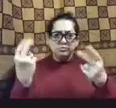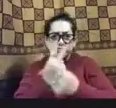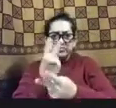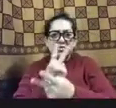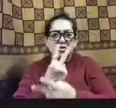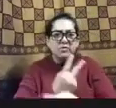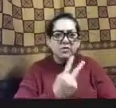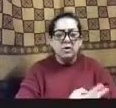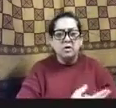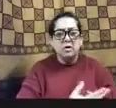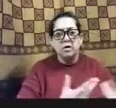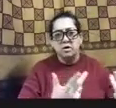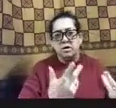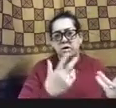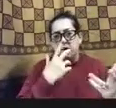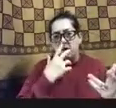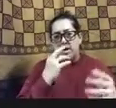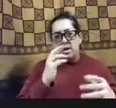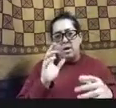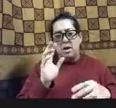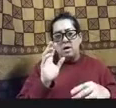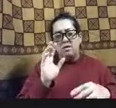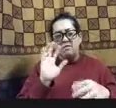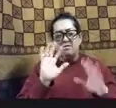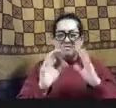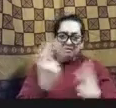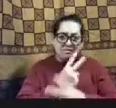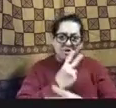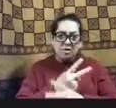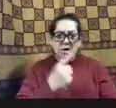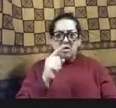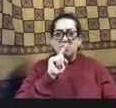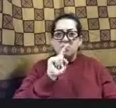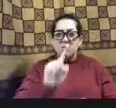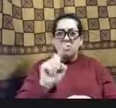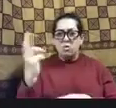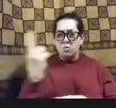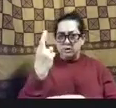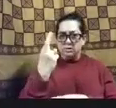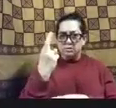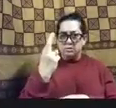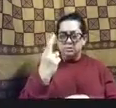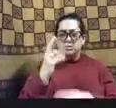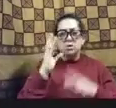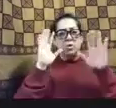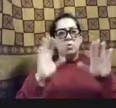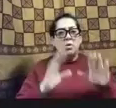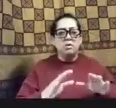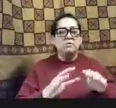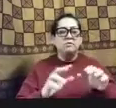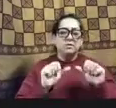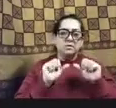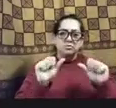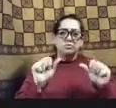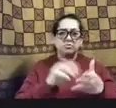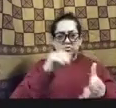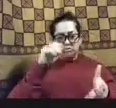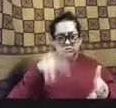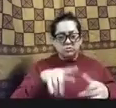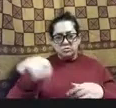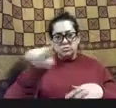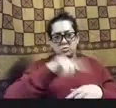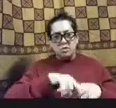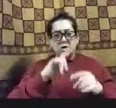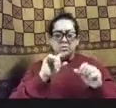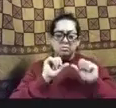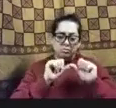of work on the root cause. What wonderful stewards you both are.